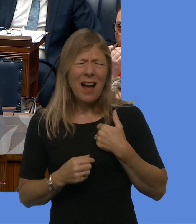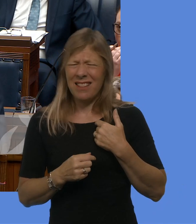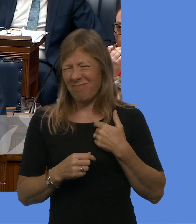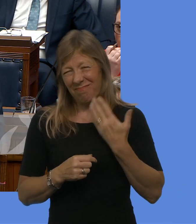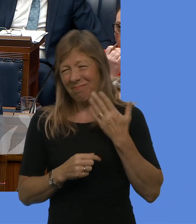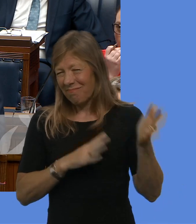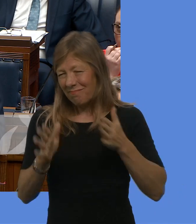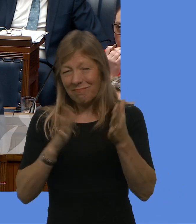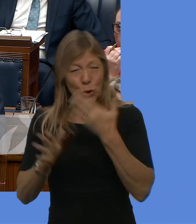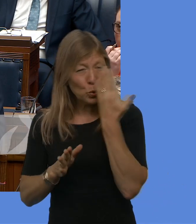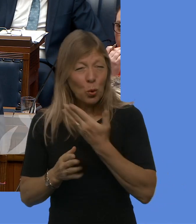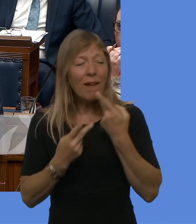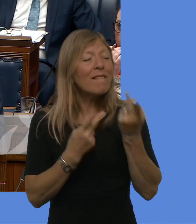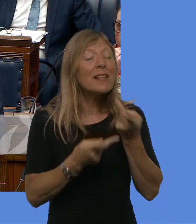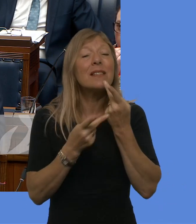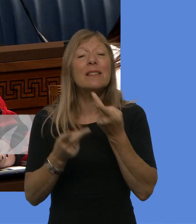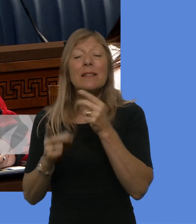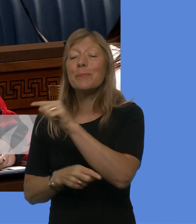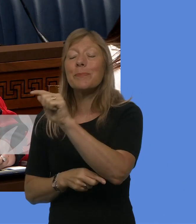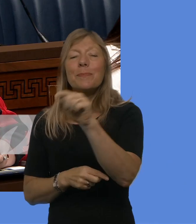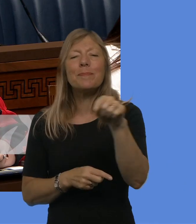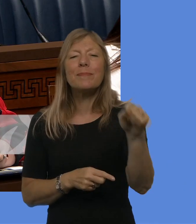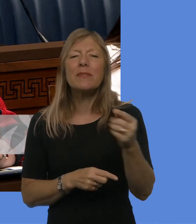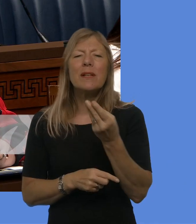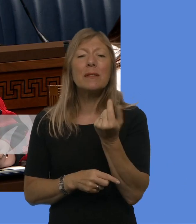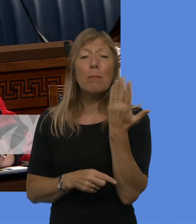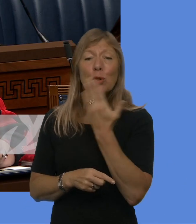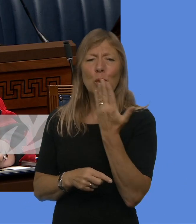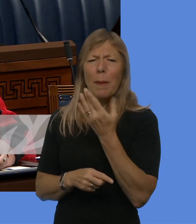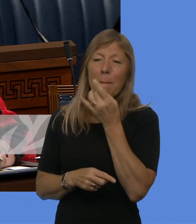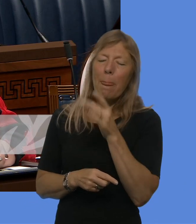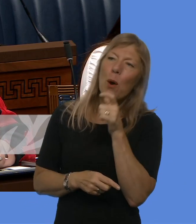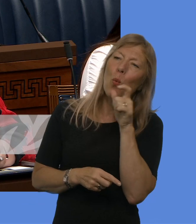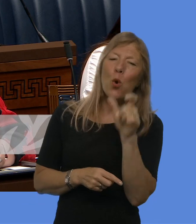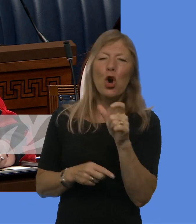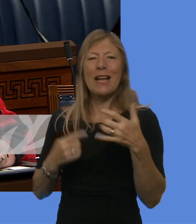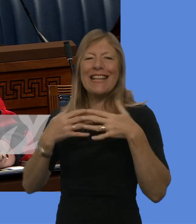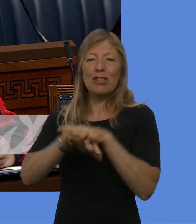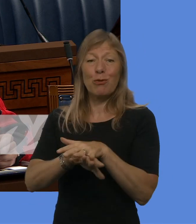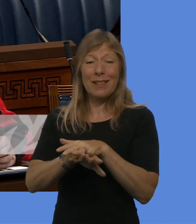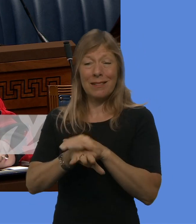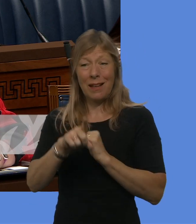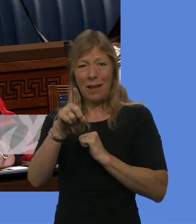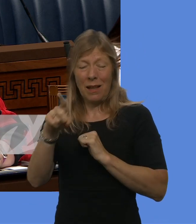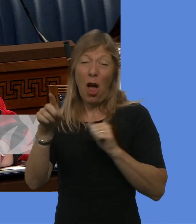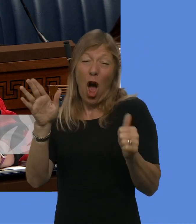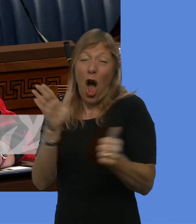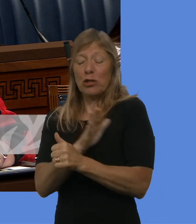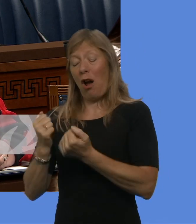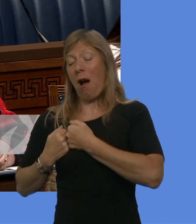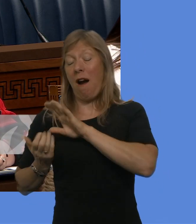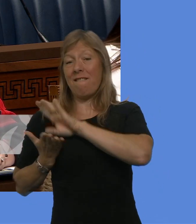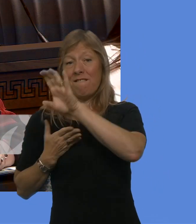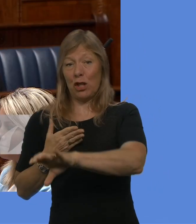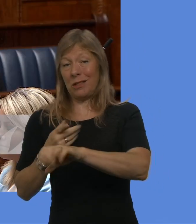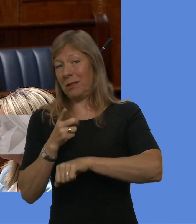have integrated officially in their title, there are control schools more integrated than some schools that are officially designated as